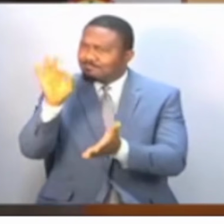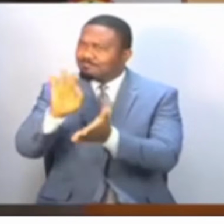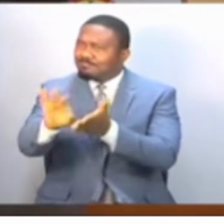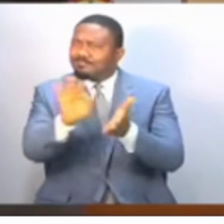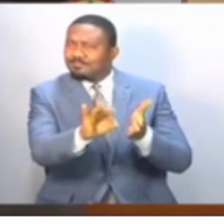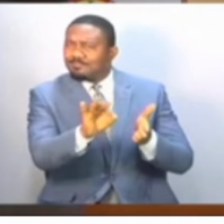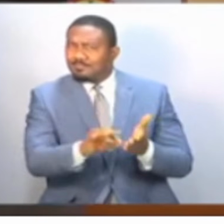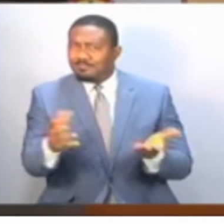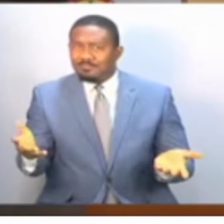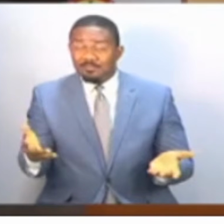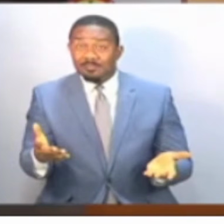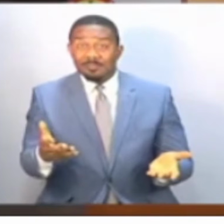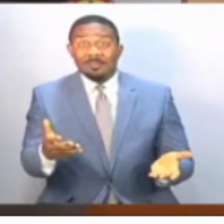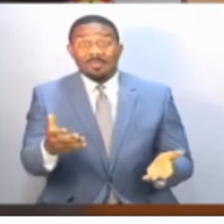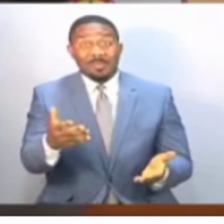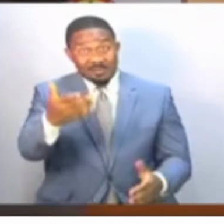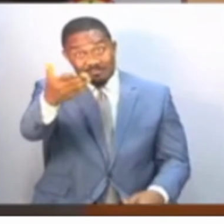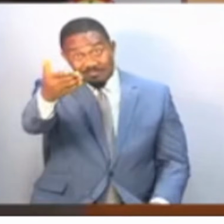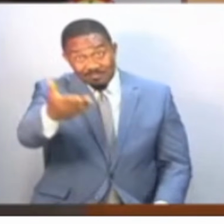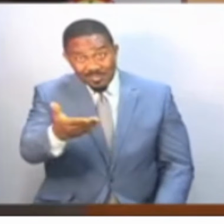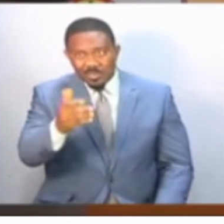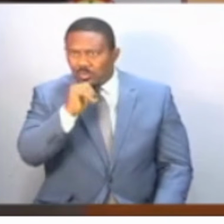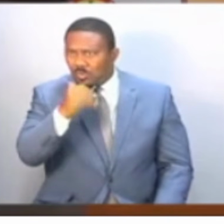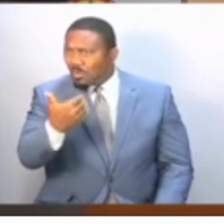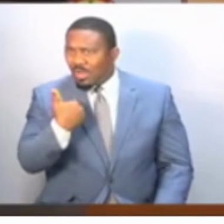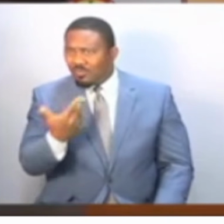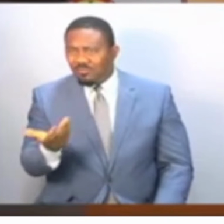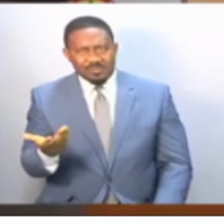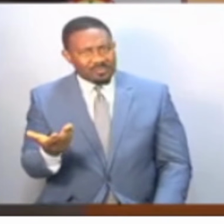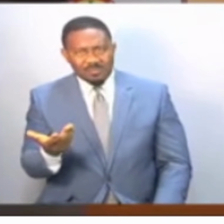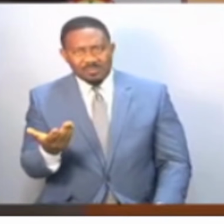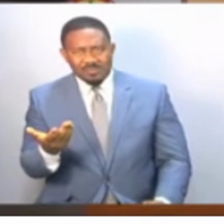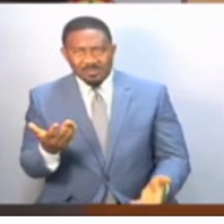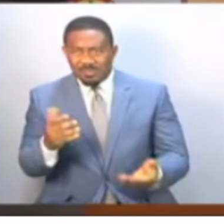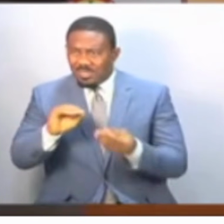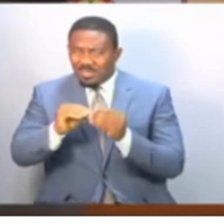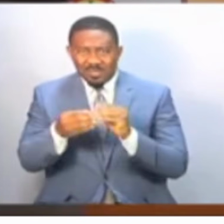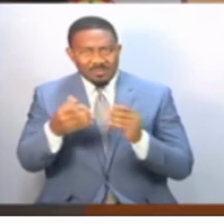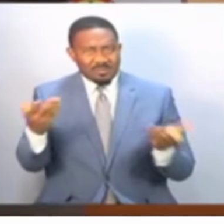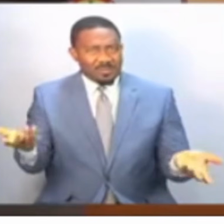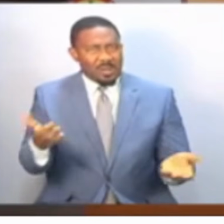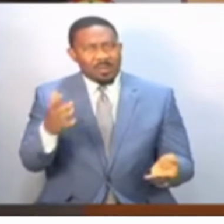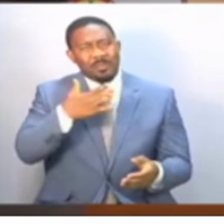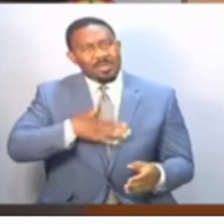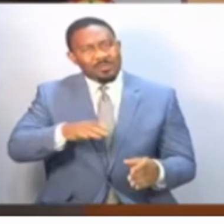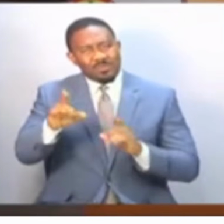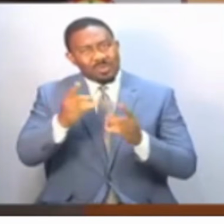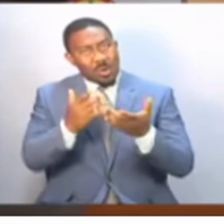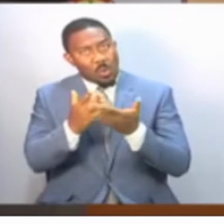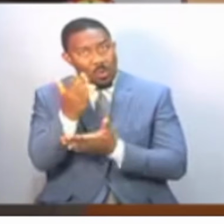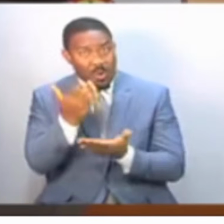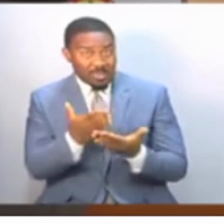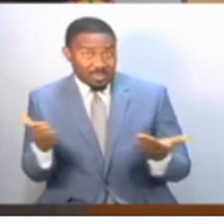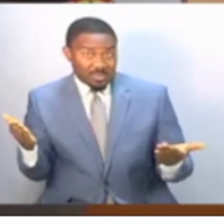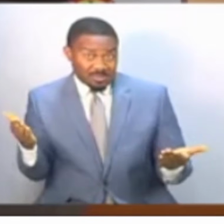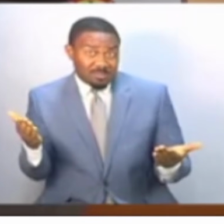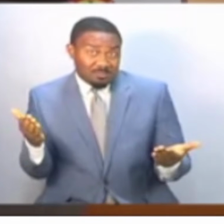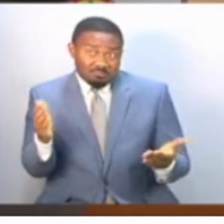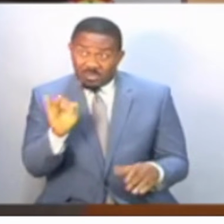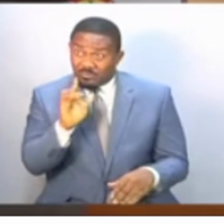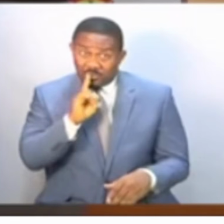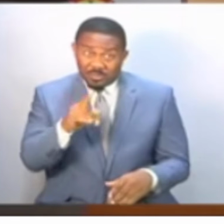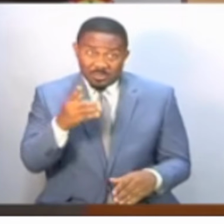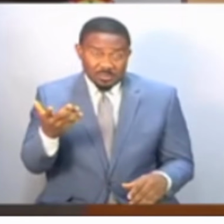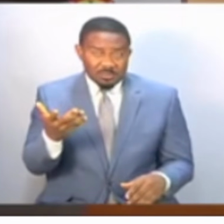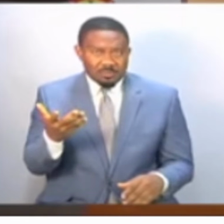I still invite you that we don't have that quorum, and for that matter, do the needful. If at the end of the day it is established, which I am